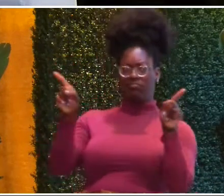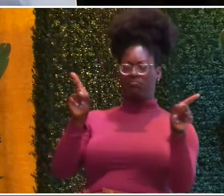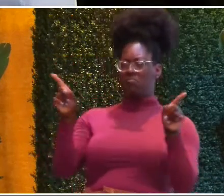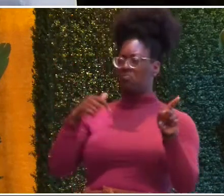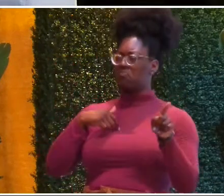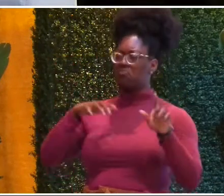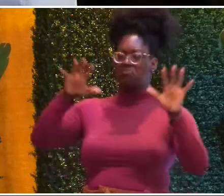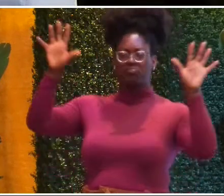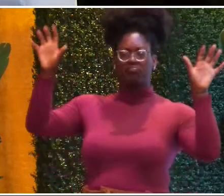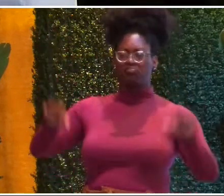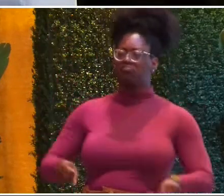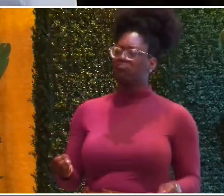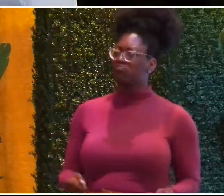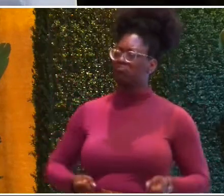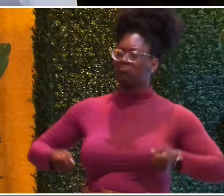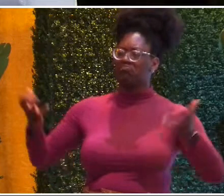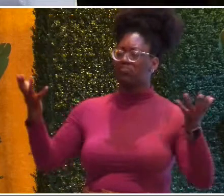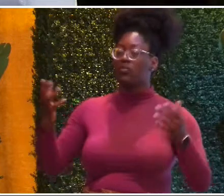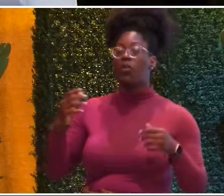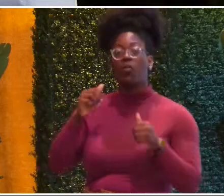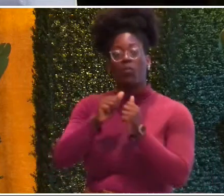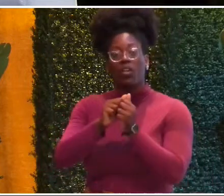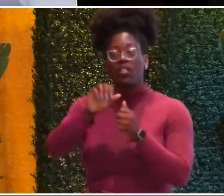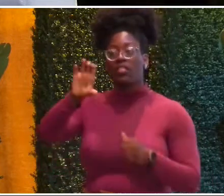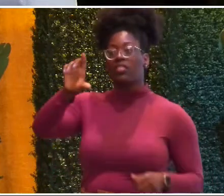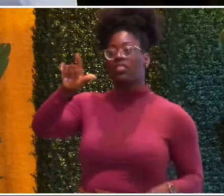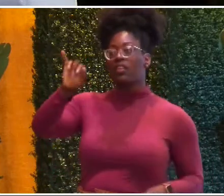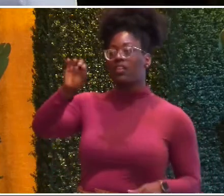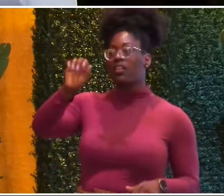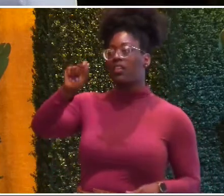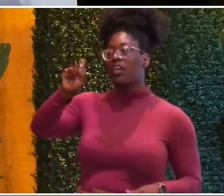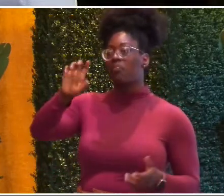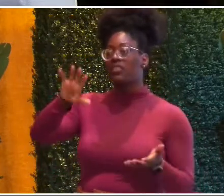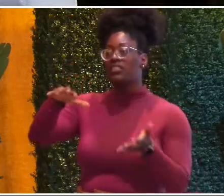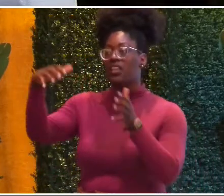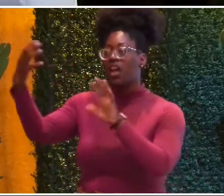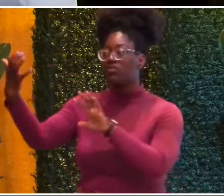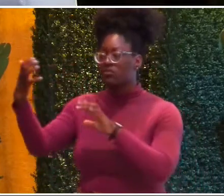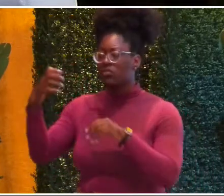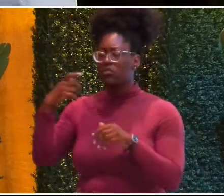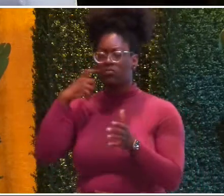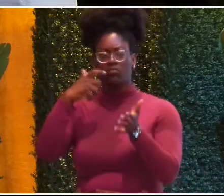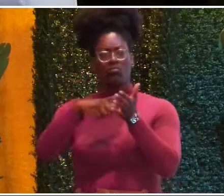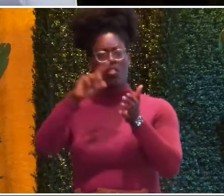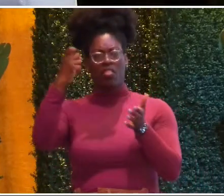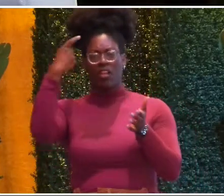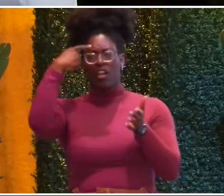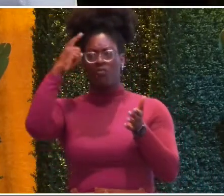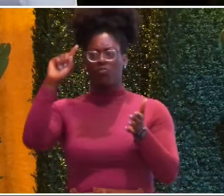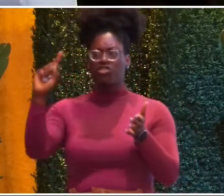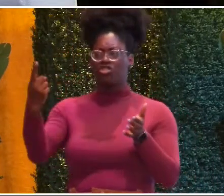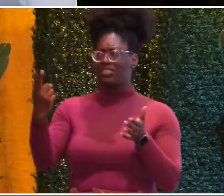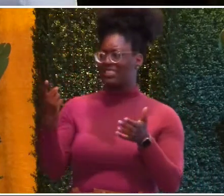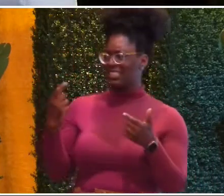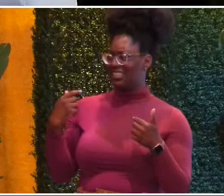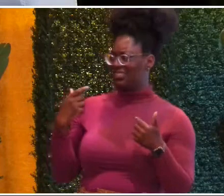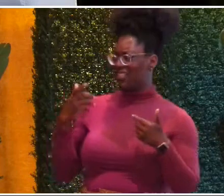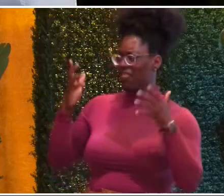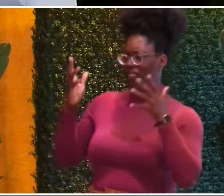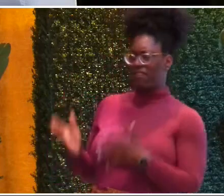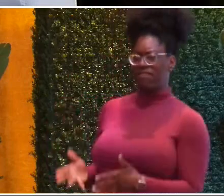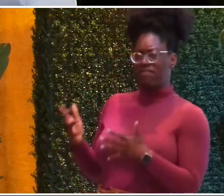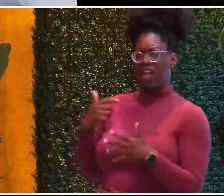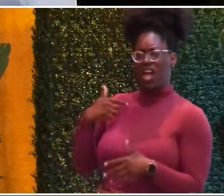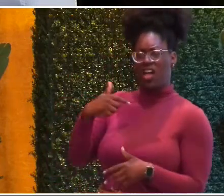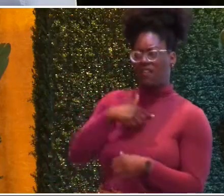with the climate disaster. When the state abandons its people, this is a form of organized abandonment, right? And